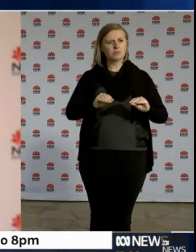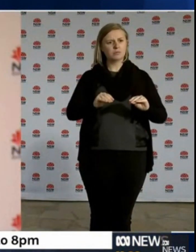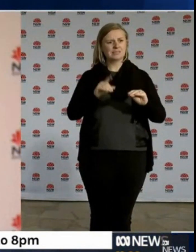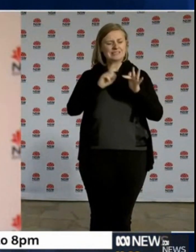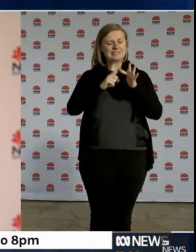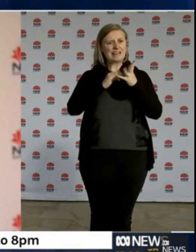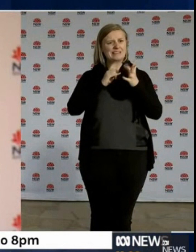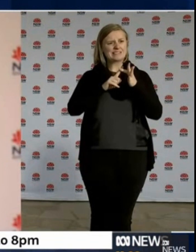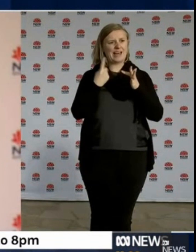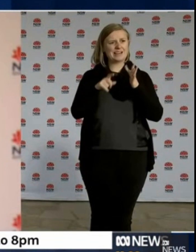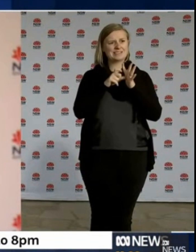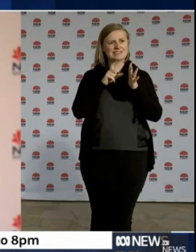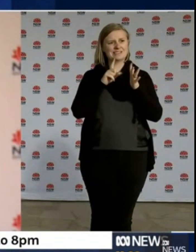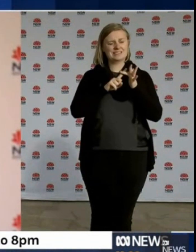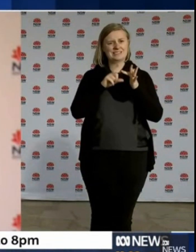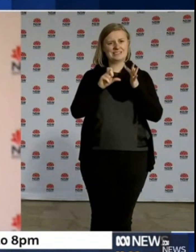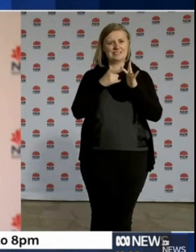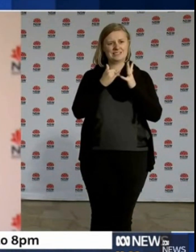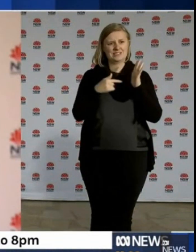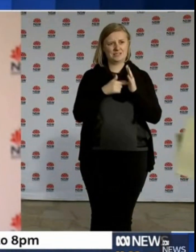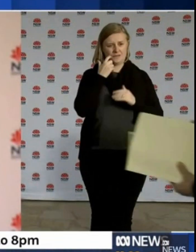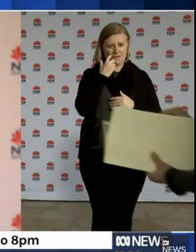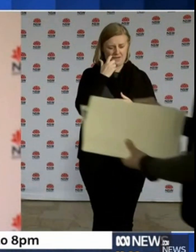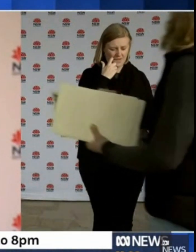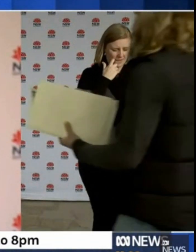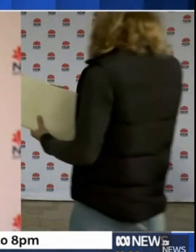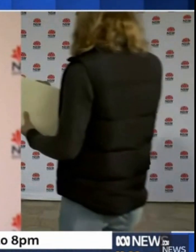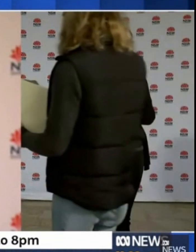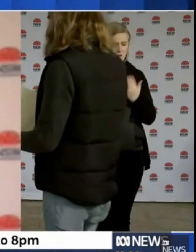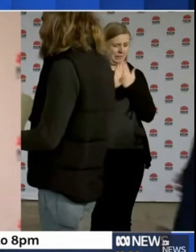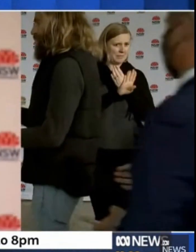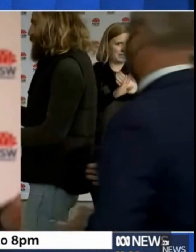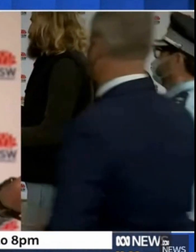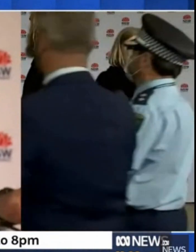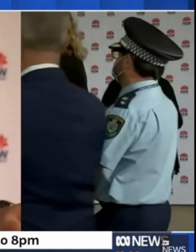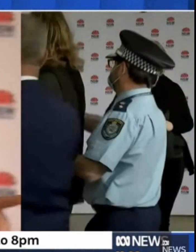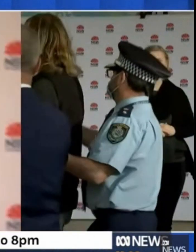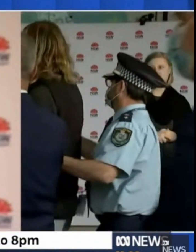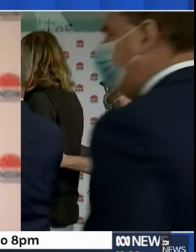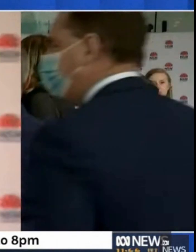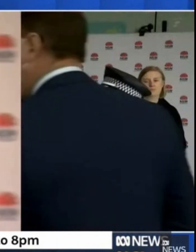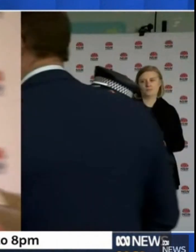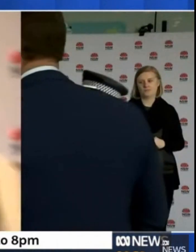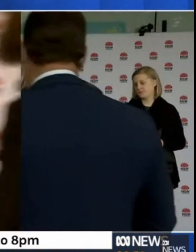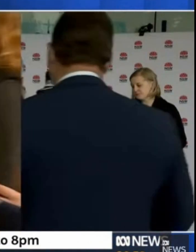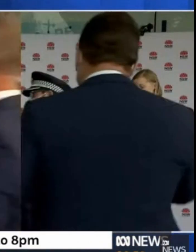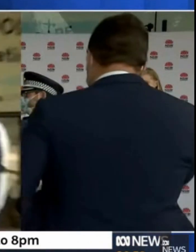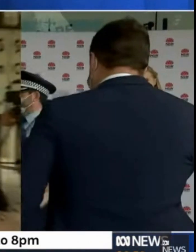your time. Sorry, I understand this. Sorry. No. You were served. Don't come near me. Served